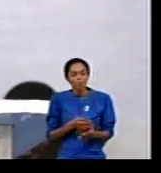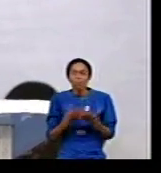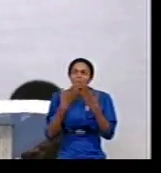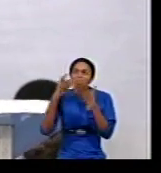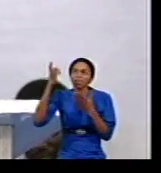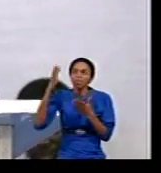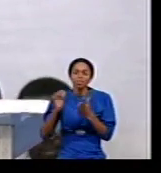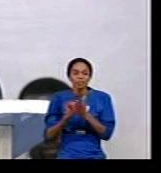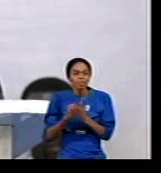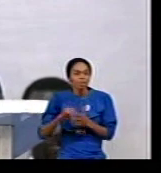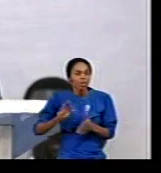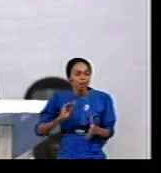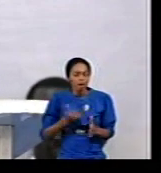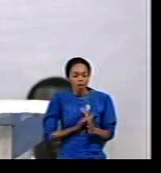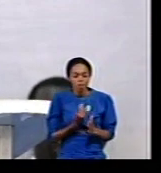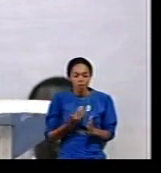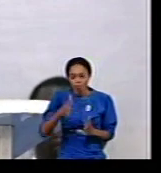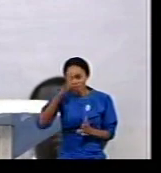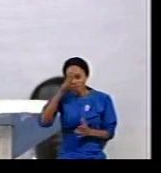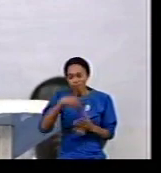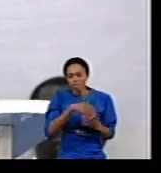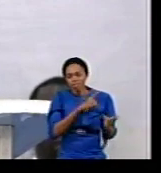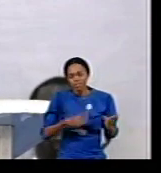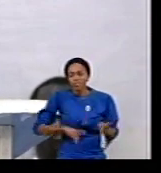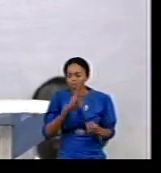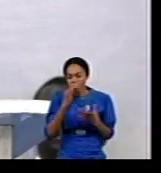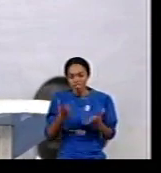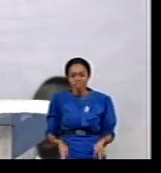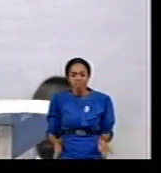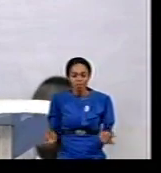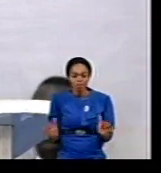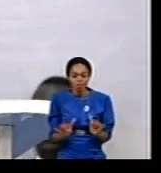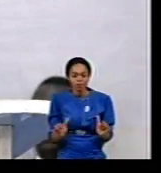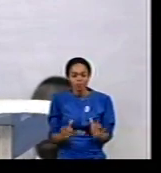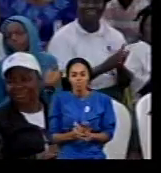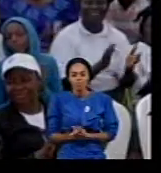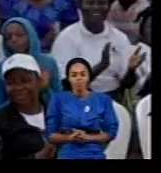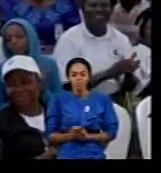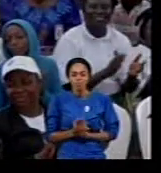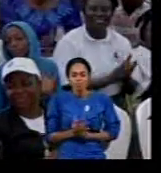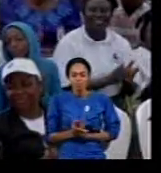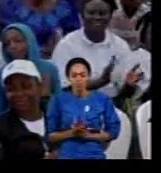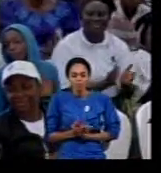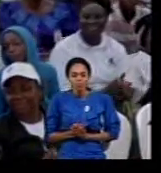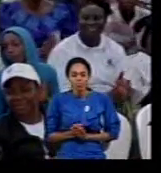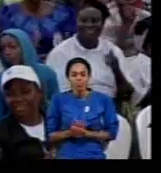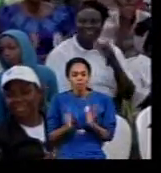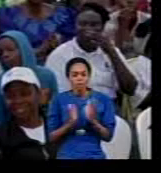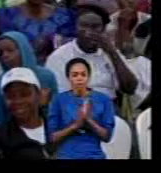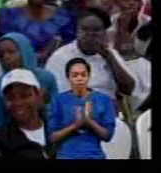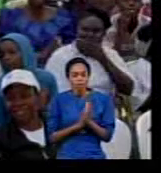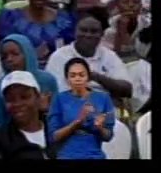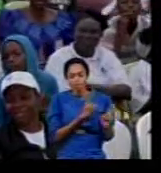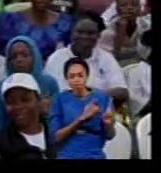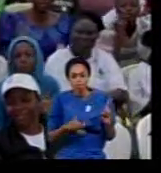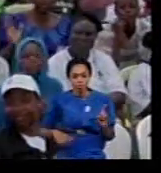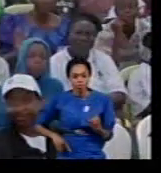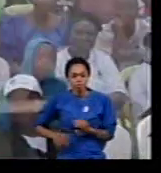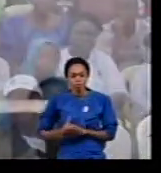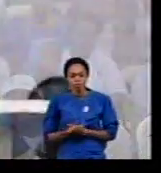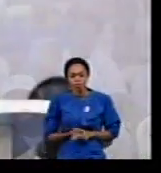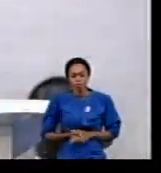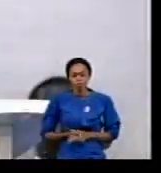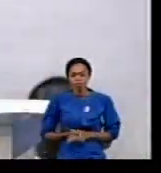way to go. Don't turn to the right. Don't turn to the left. That is the way to go. A clear assignment. Demanding great faithfulness.